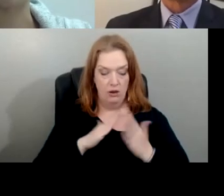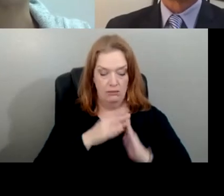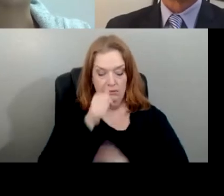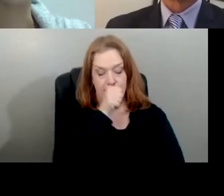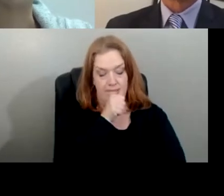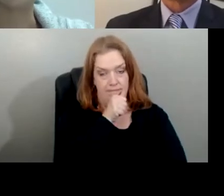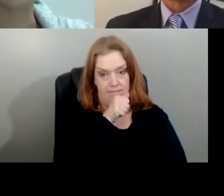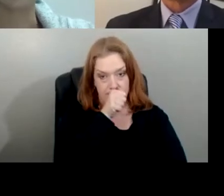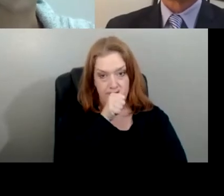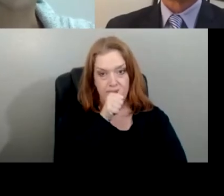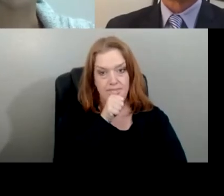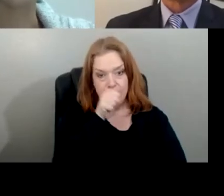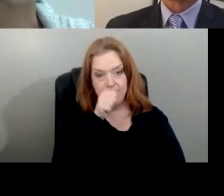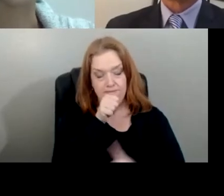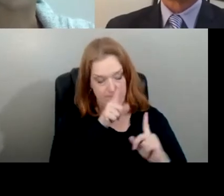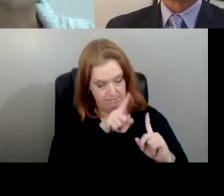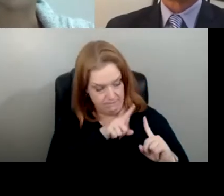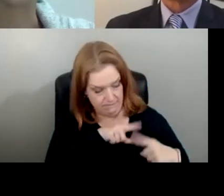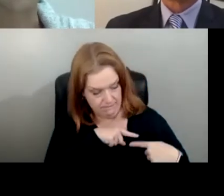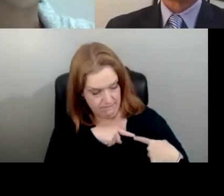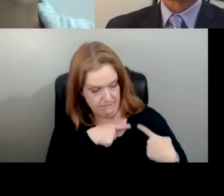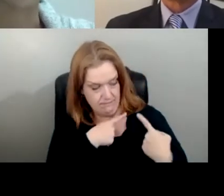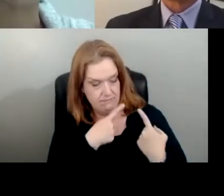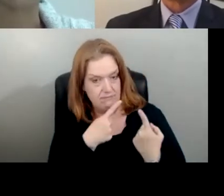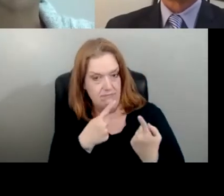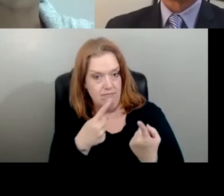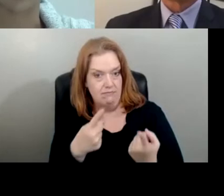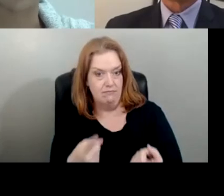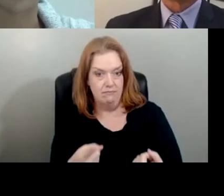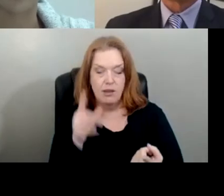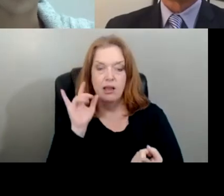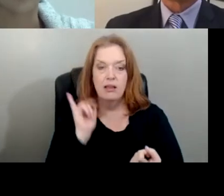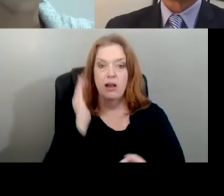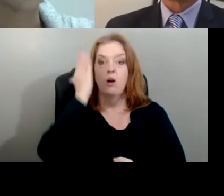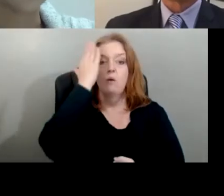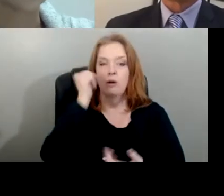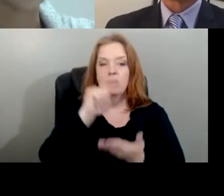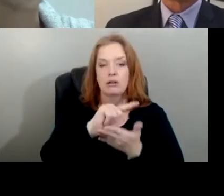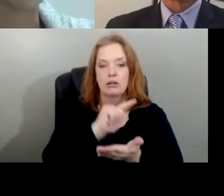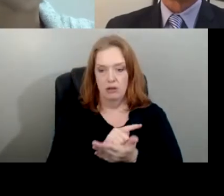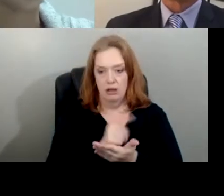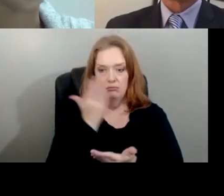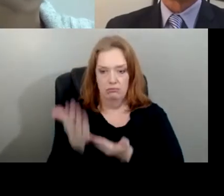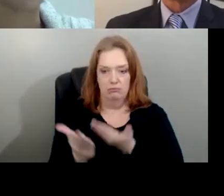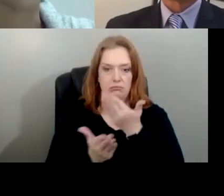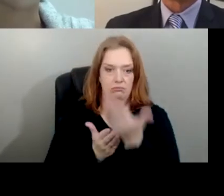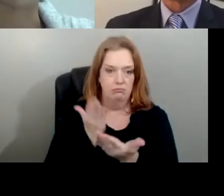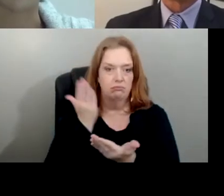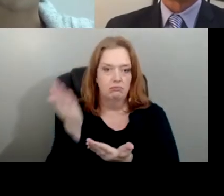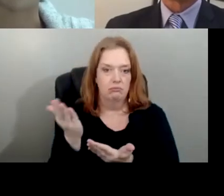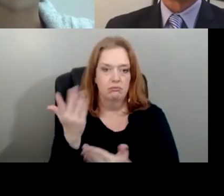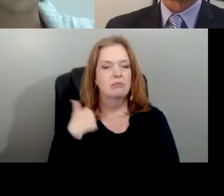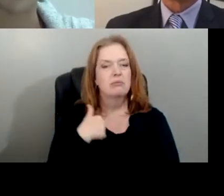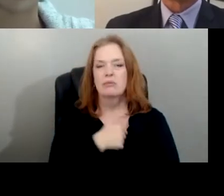That's the reasoning why these acts are coming forward. is because, you know, we will never